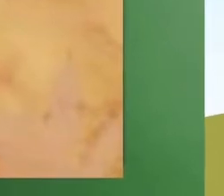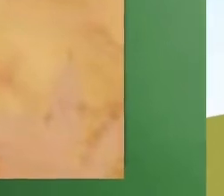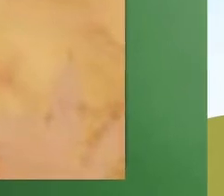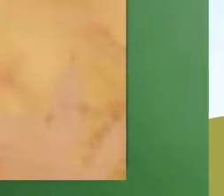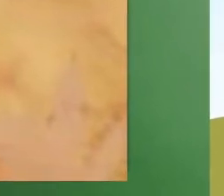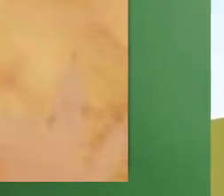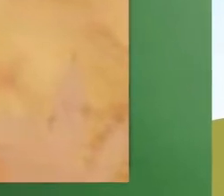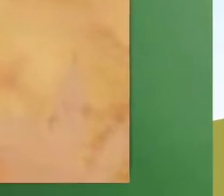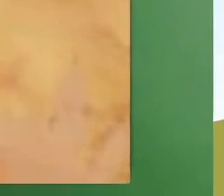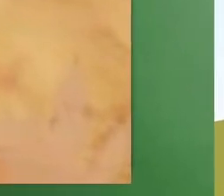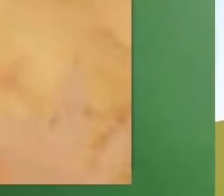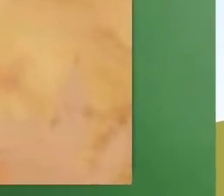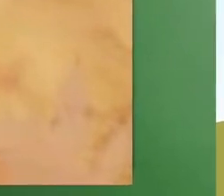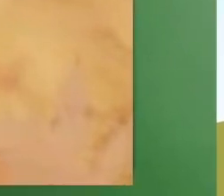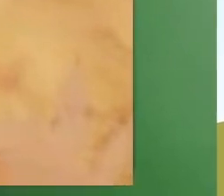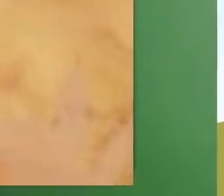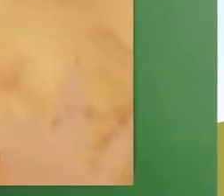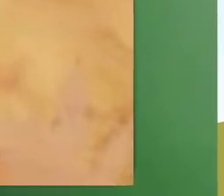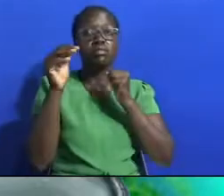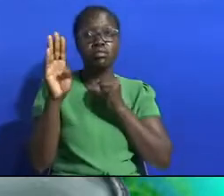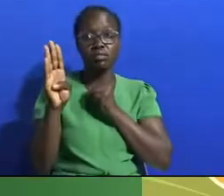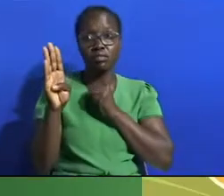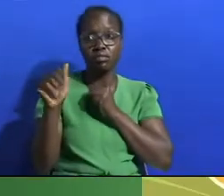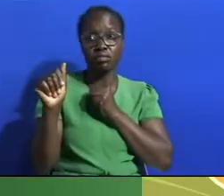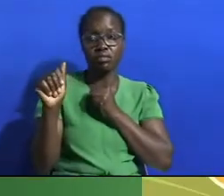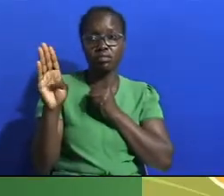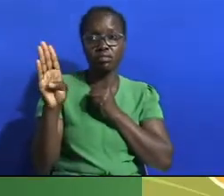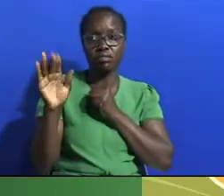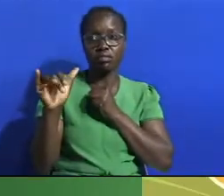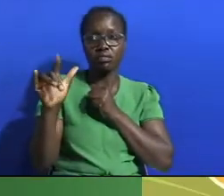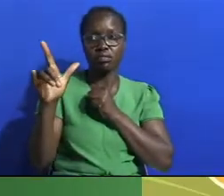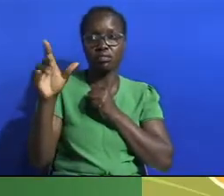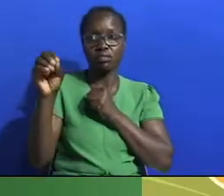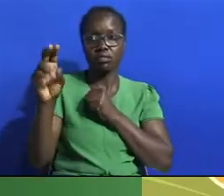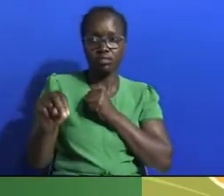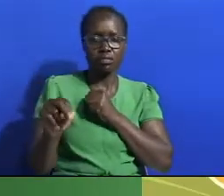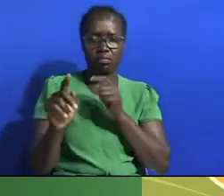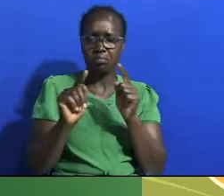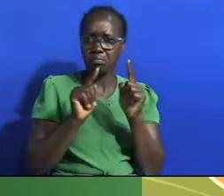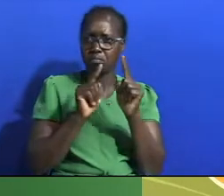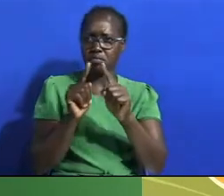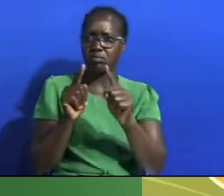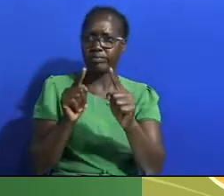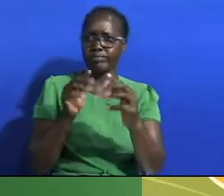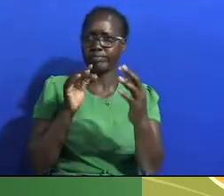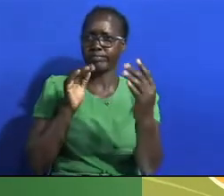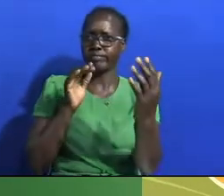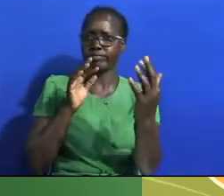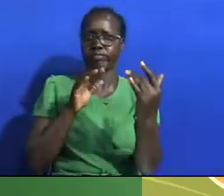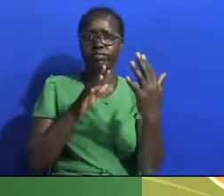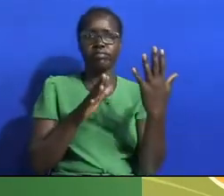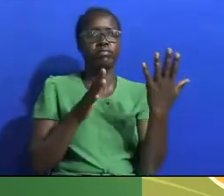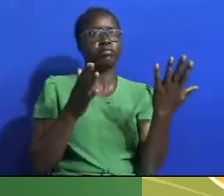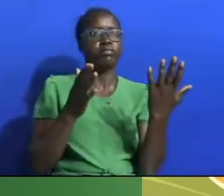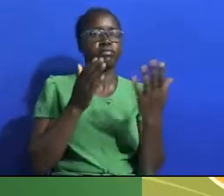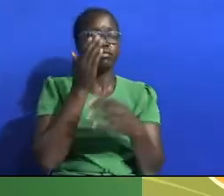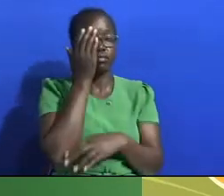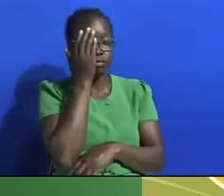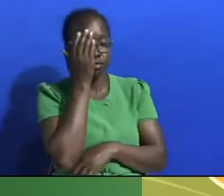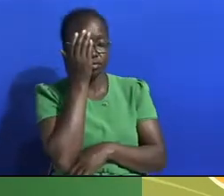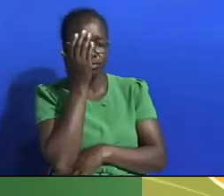It was the army of Babylon. They were coming to attack the people of